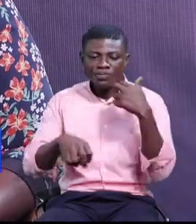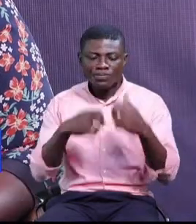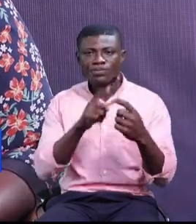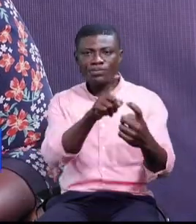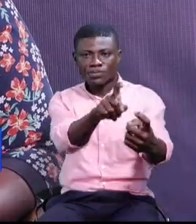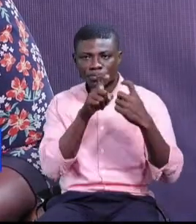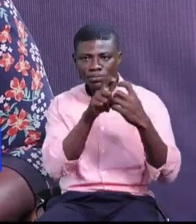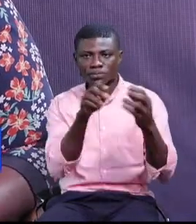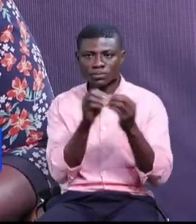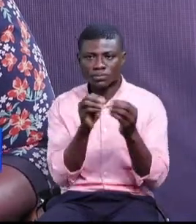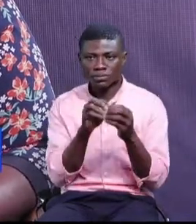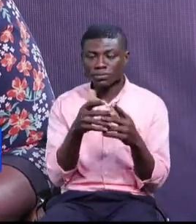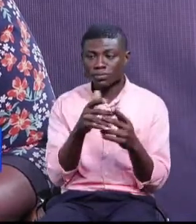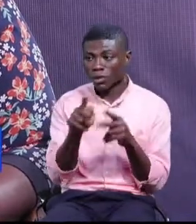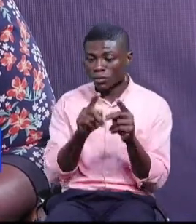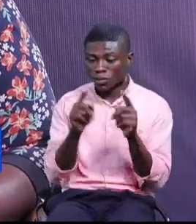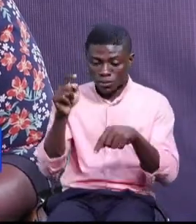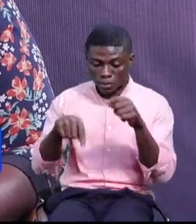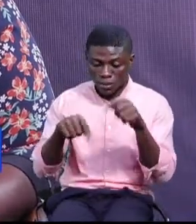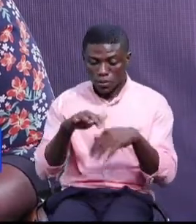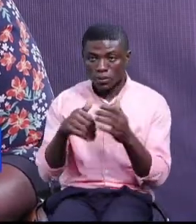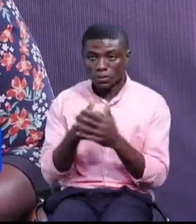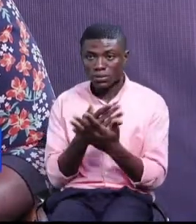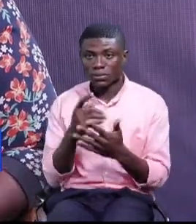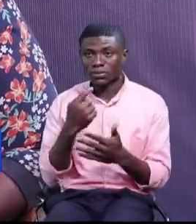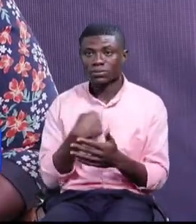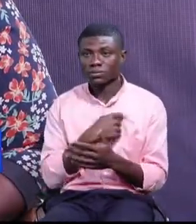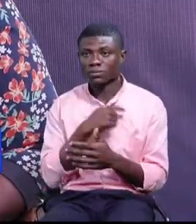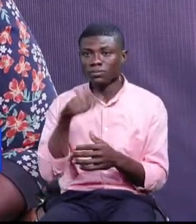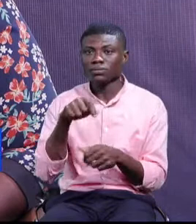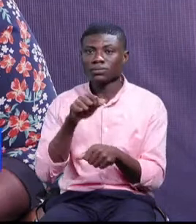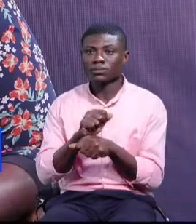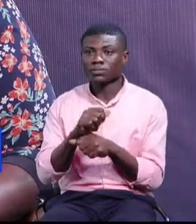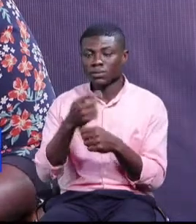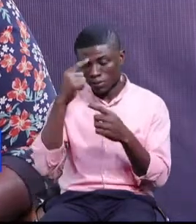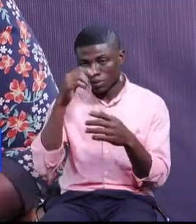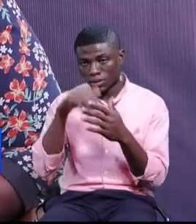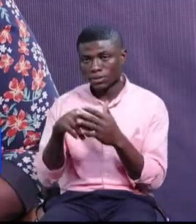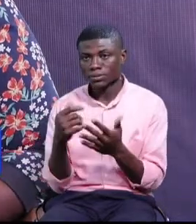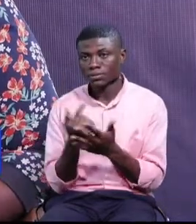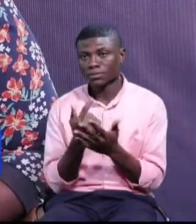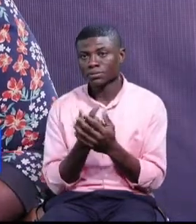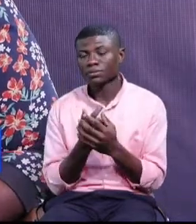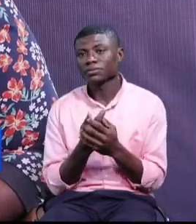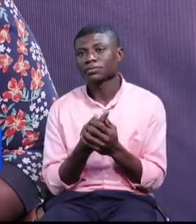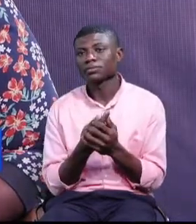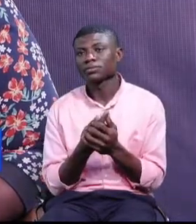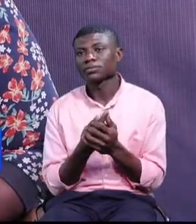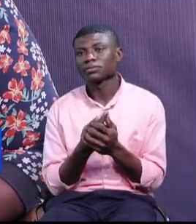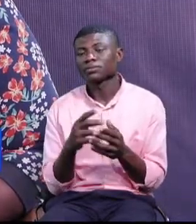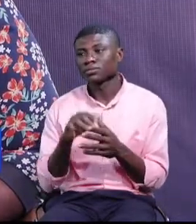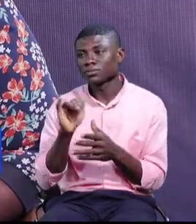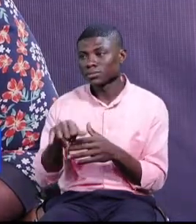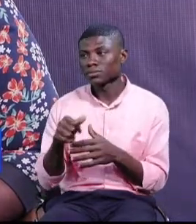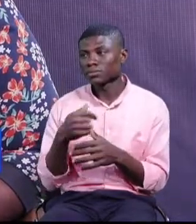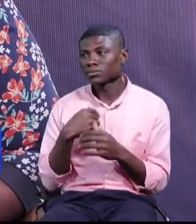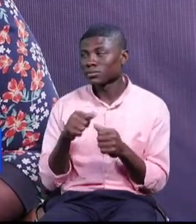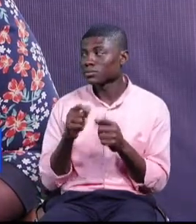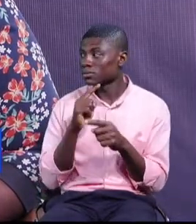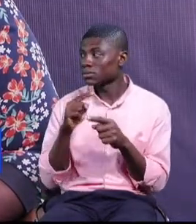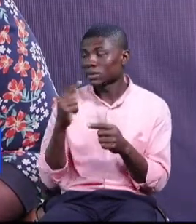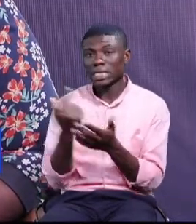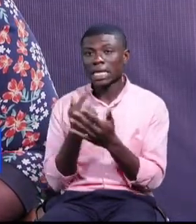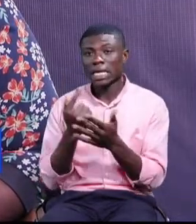other. So investors, I mean, these are some of the things that they go through. So, I mean, that's what I can say. Ghana is